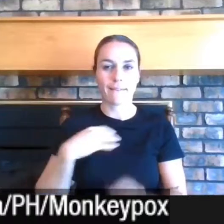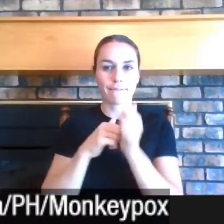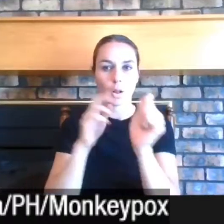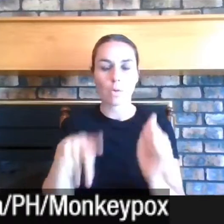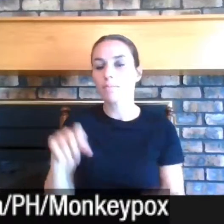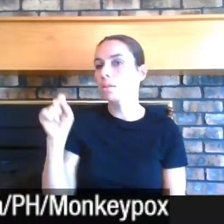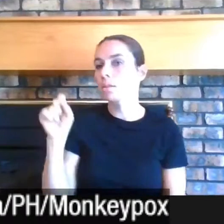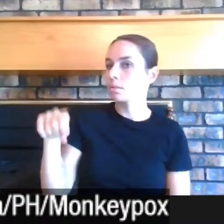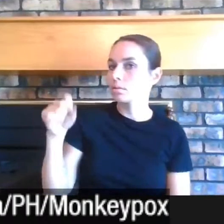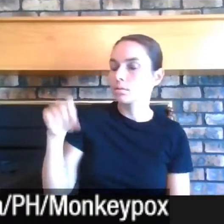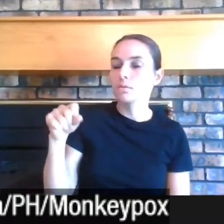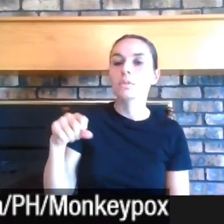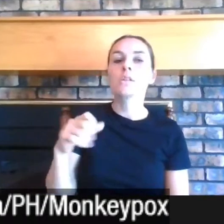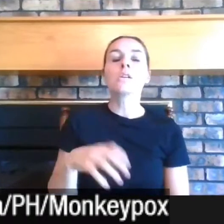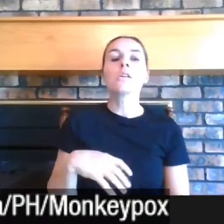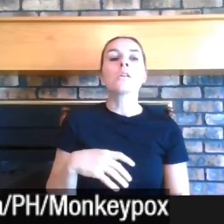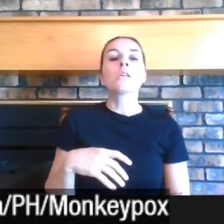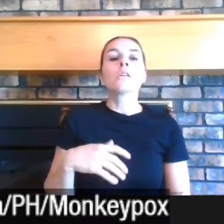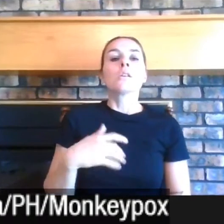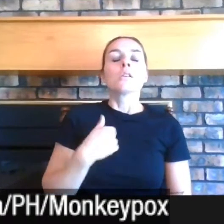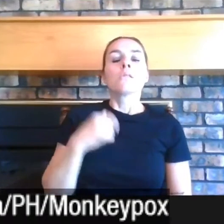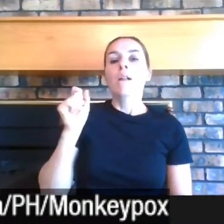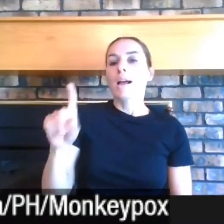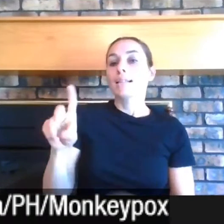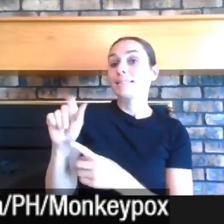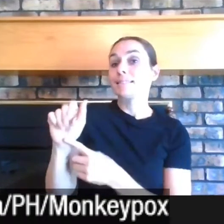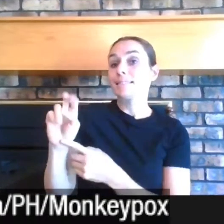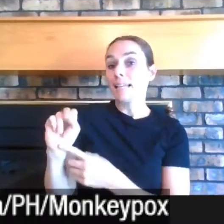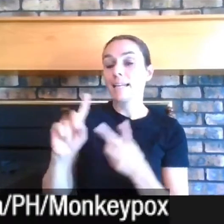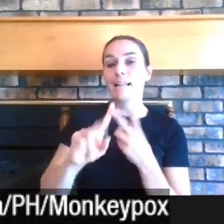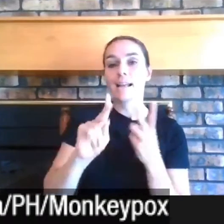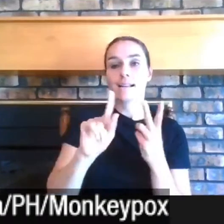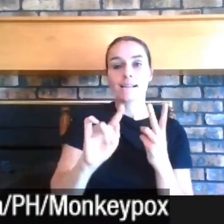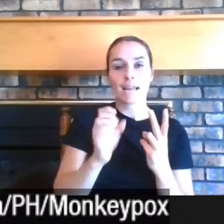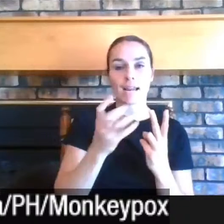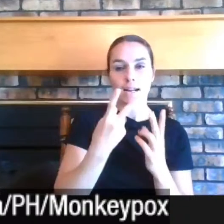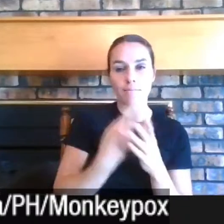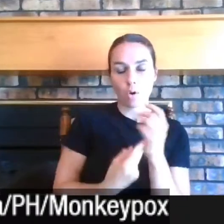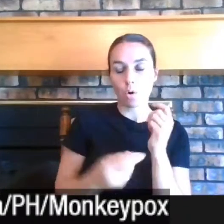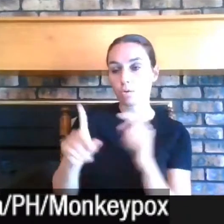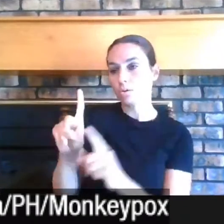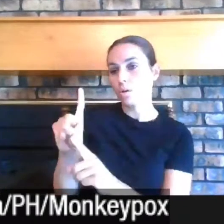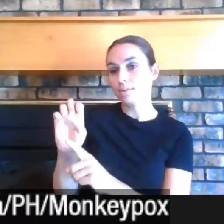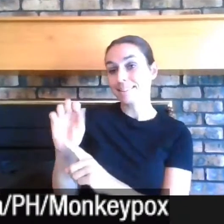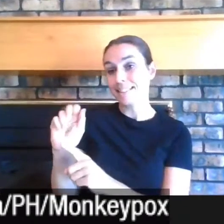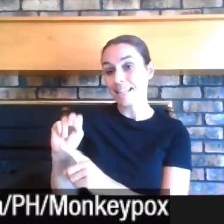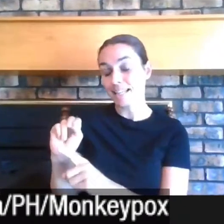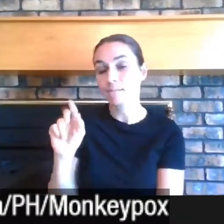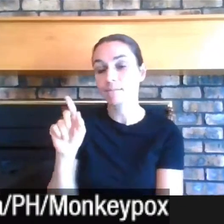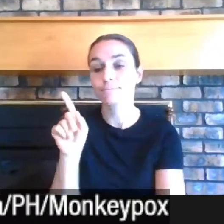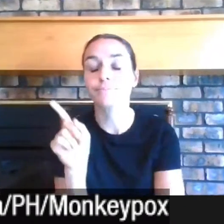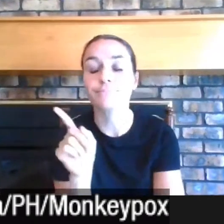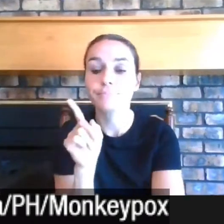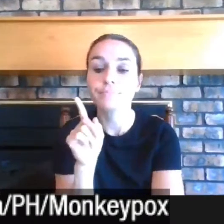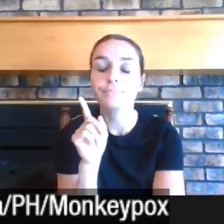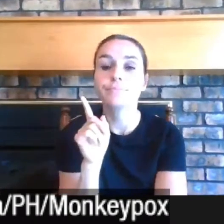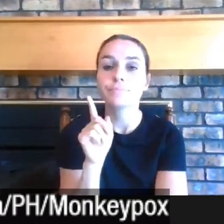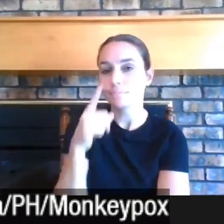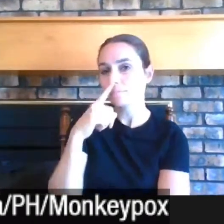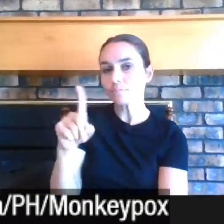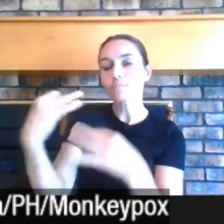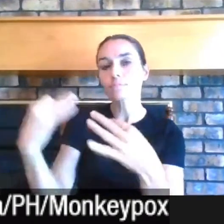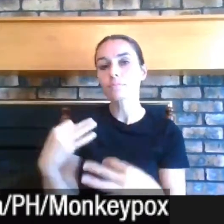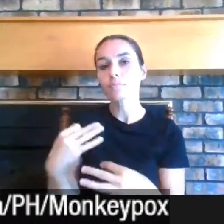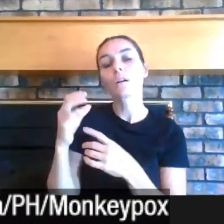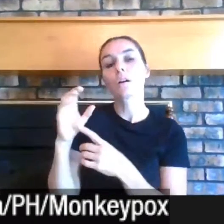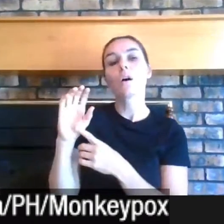Yeah, I have a follow-up for Dean and a follow-up for Katie. For Dean, can you tell me anything OHA